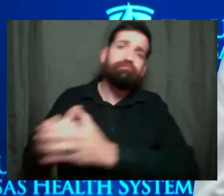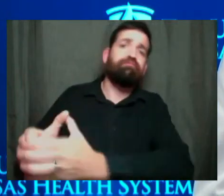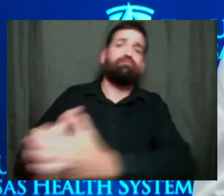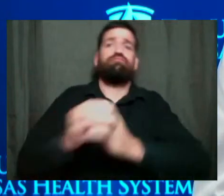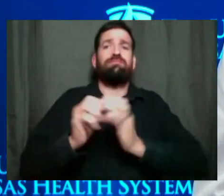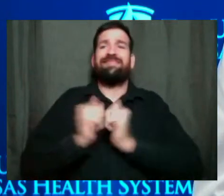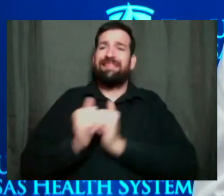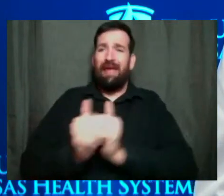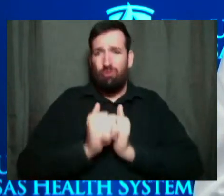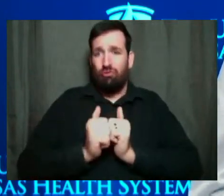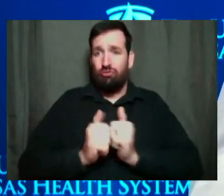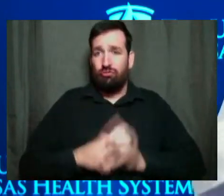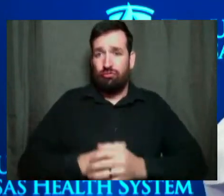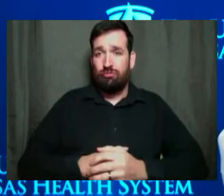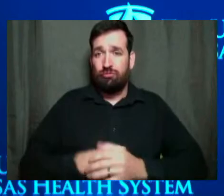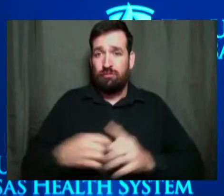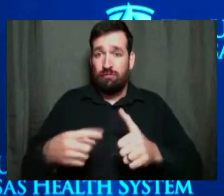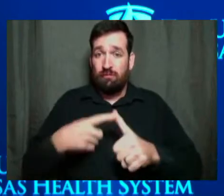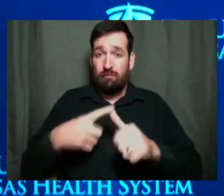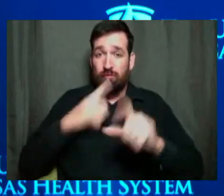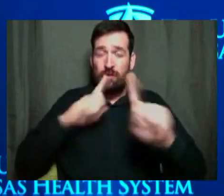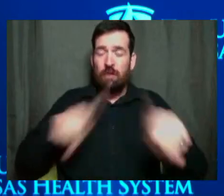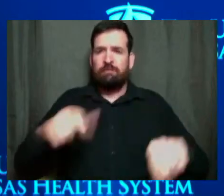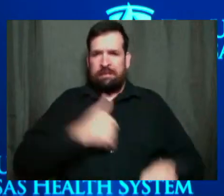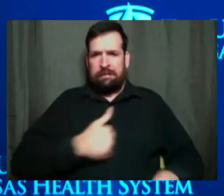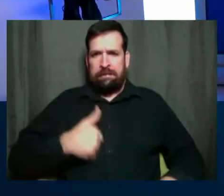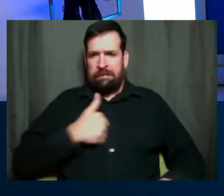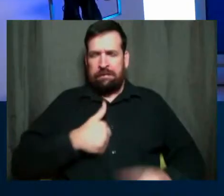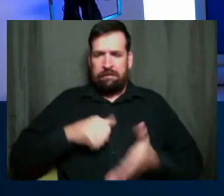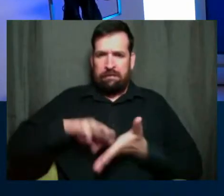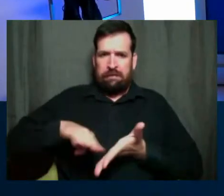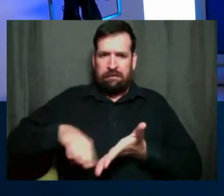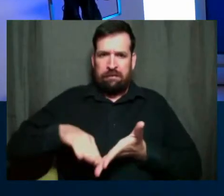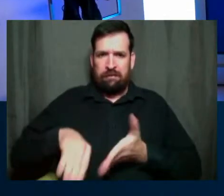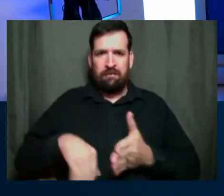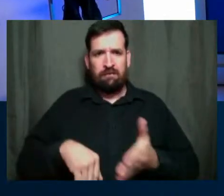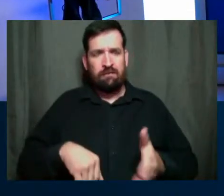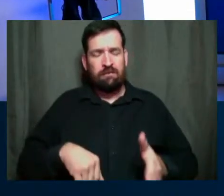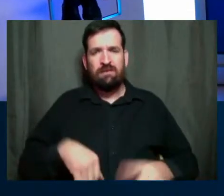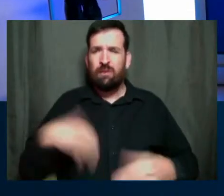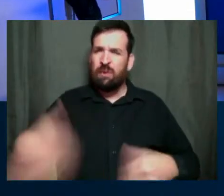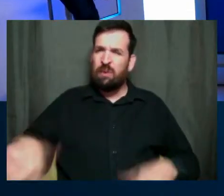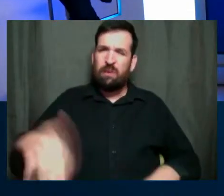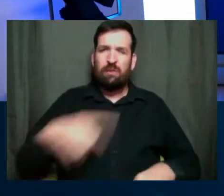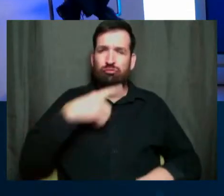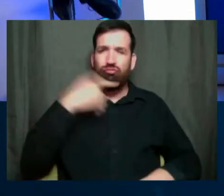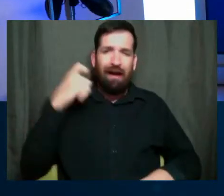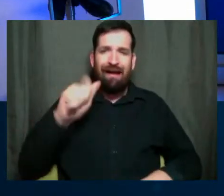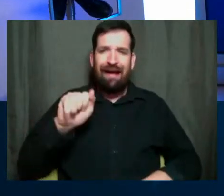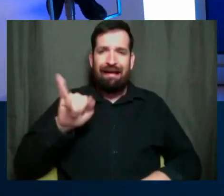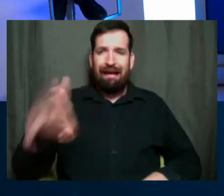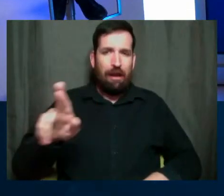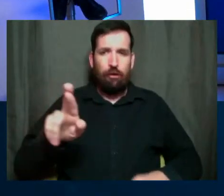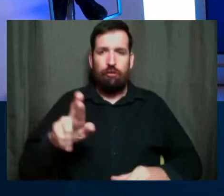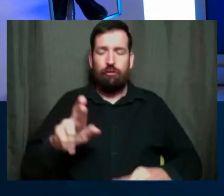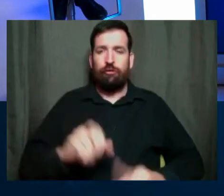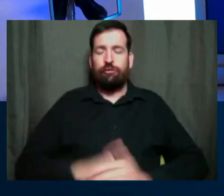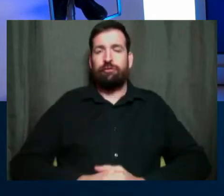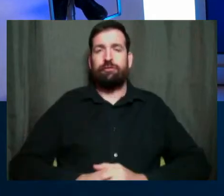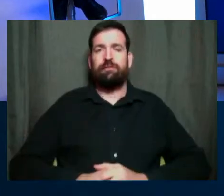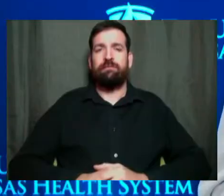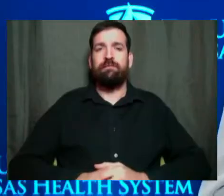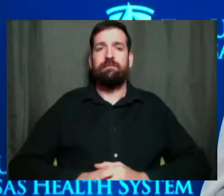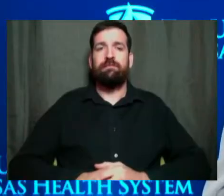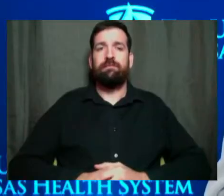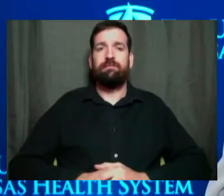our initial response has been, pardon me. I was going to say, dry air. It's okay. He does a